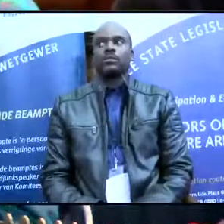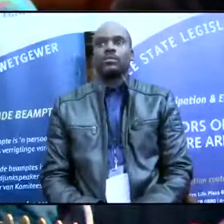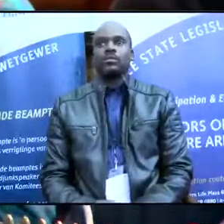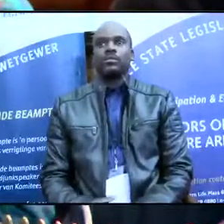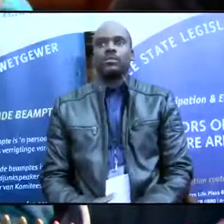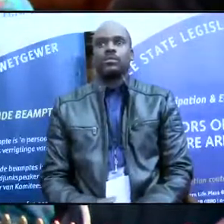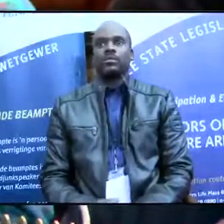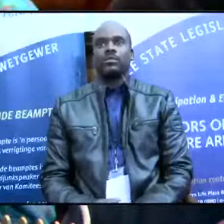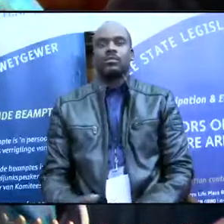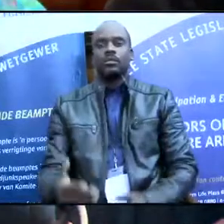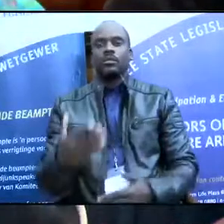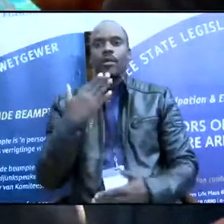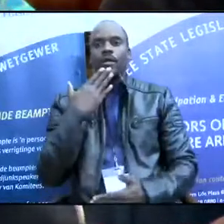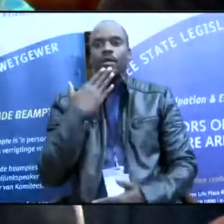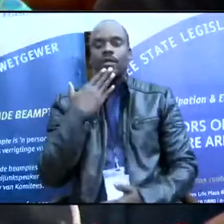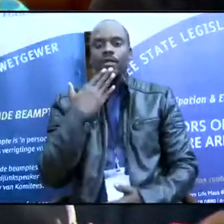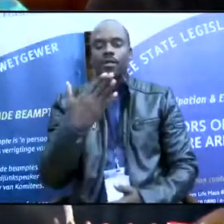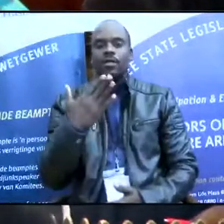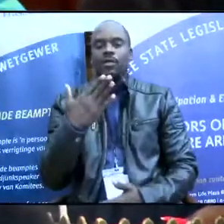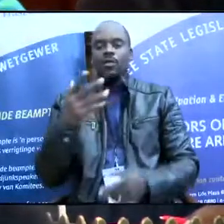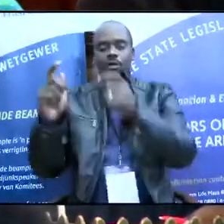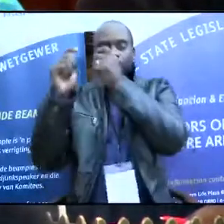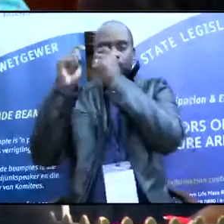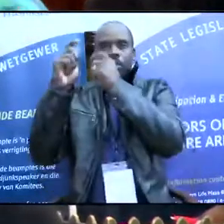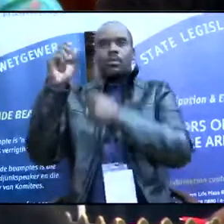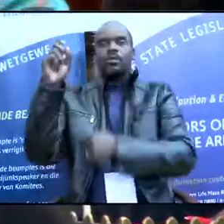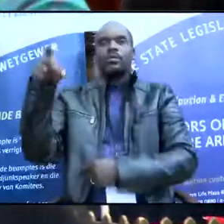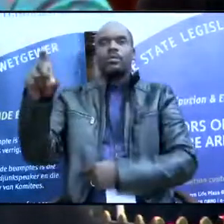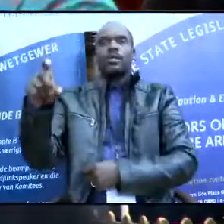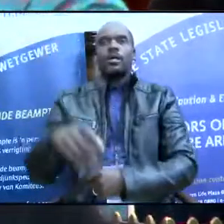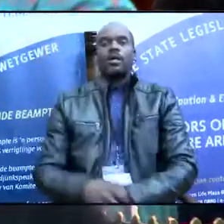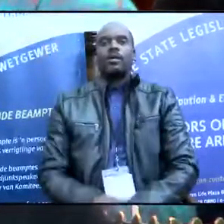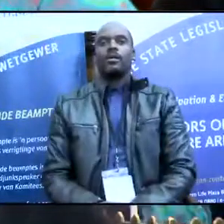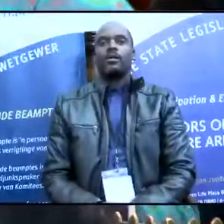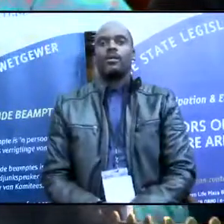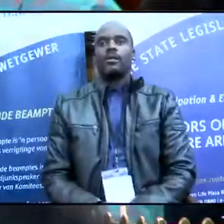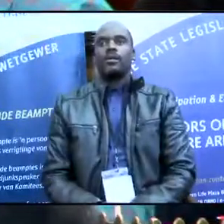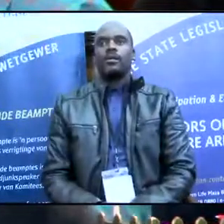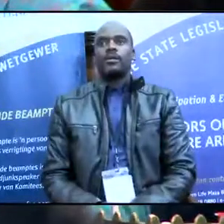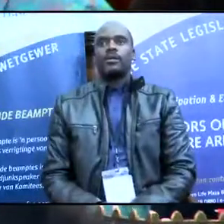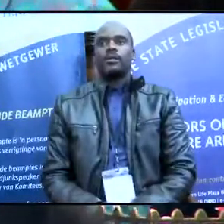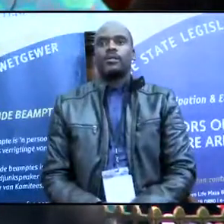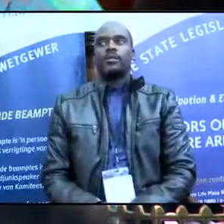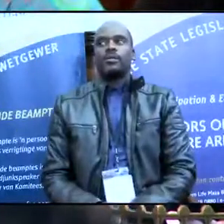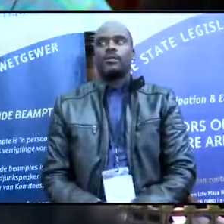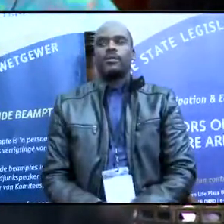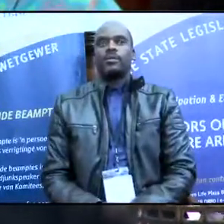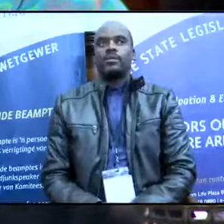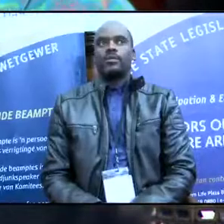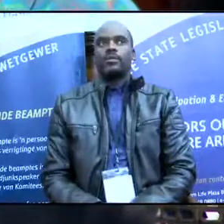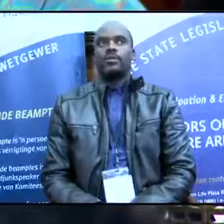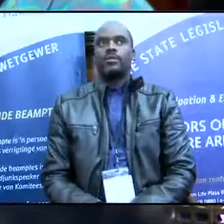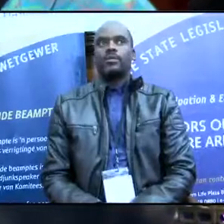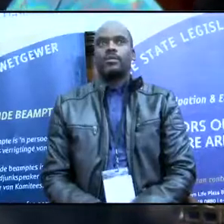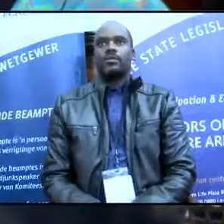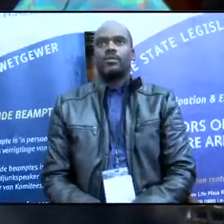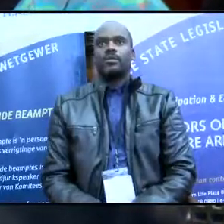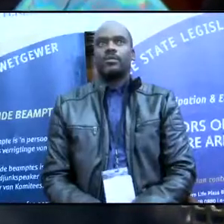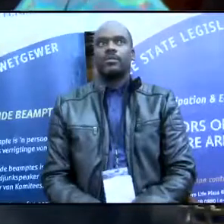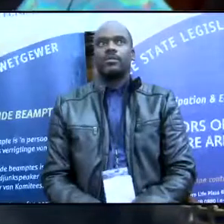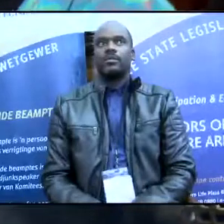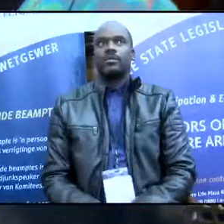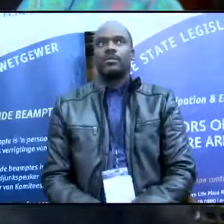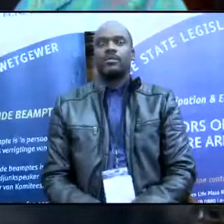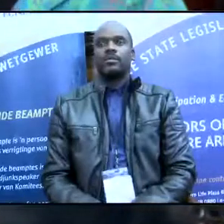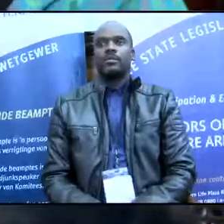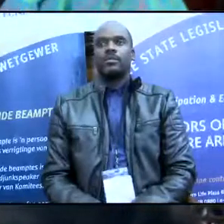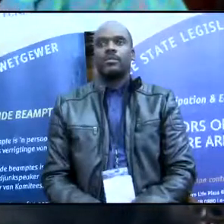thank you very much honorable speaker and also to you the english speaker for the items